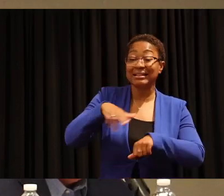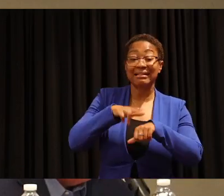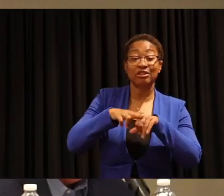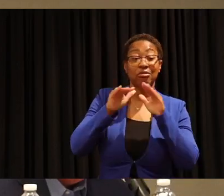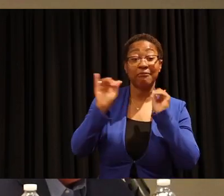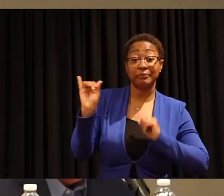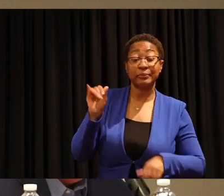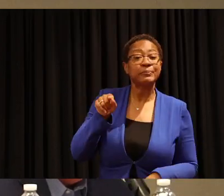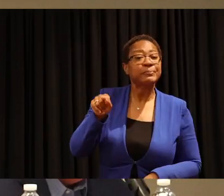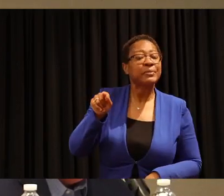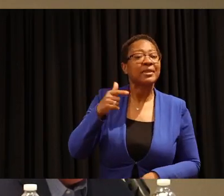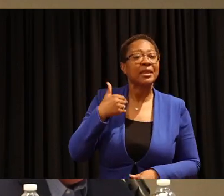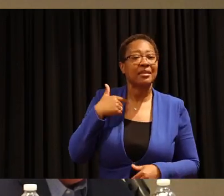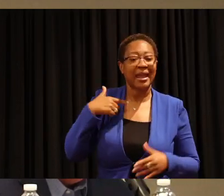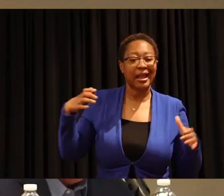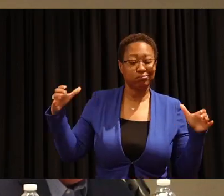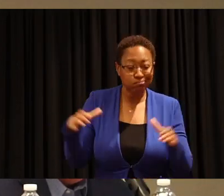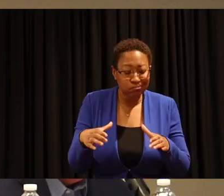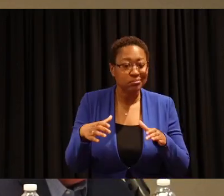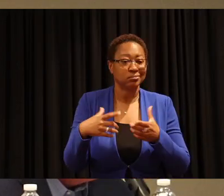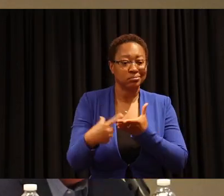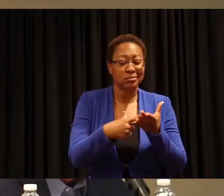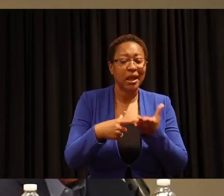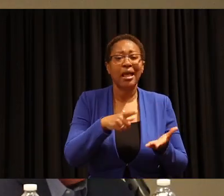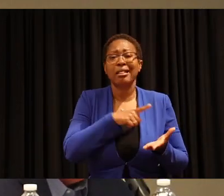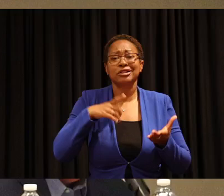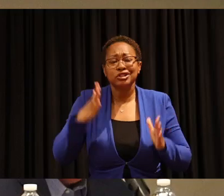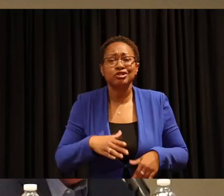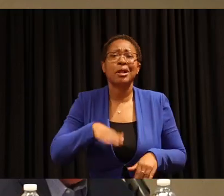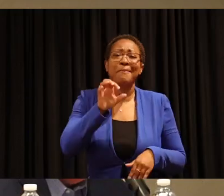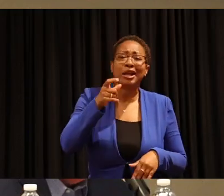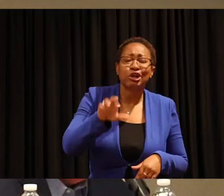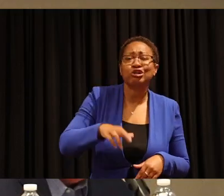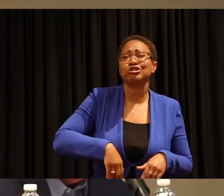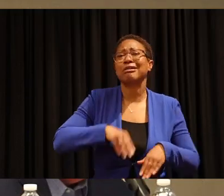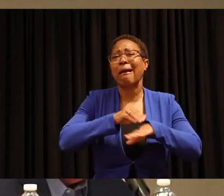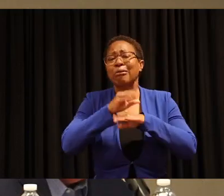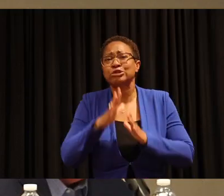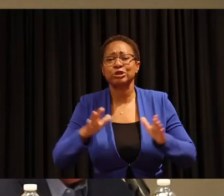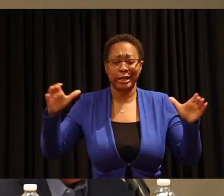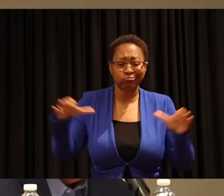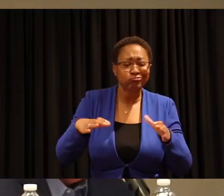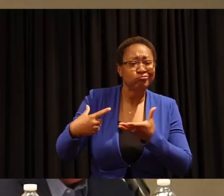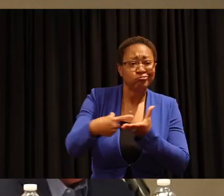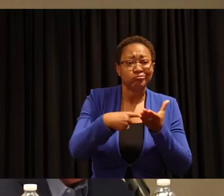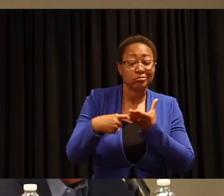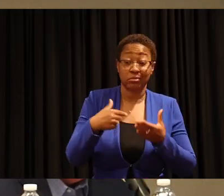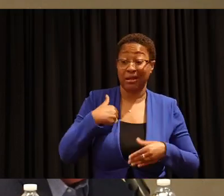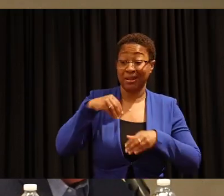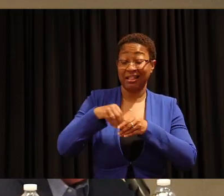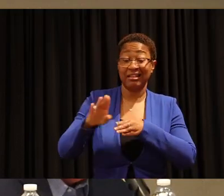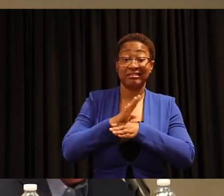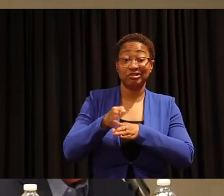national level, that's where they all come together. Legislation, bankers, housing counselors. And I'll just say that being in the industry for